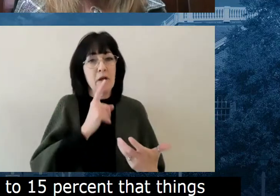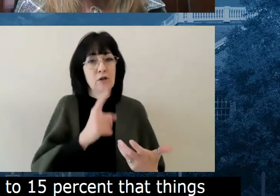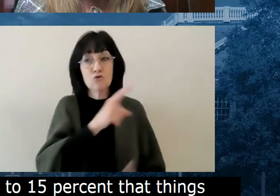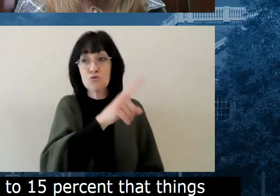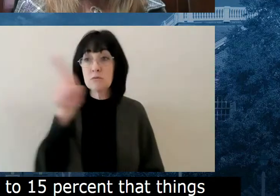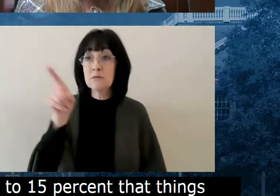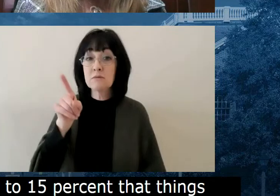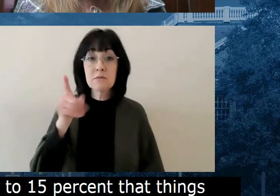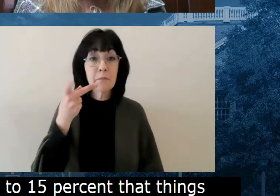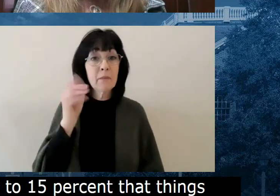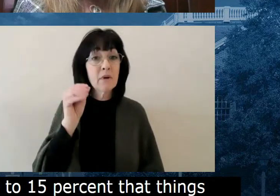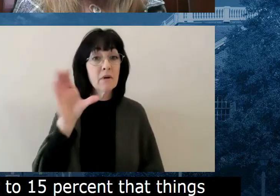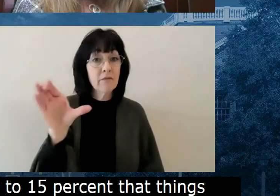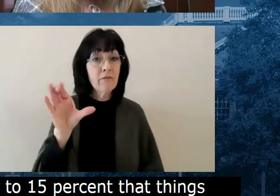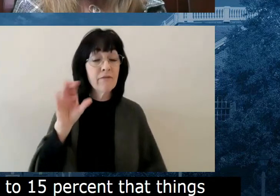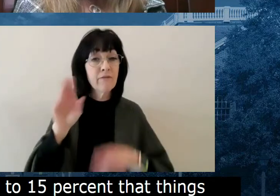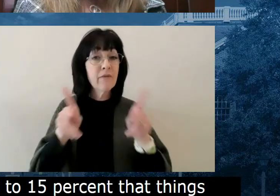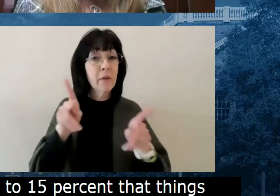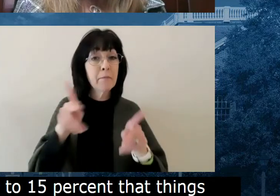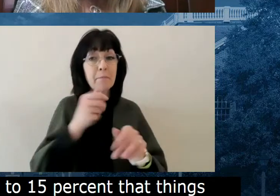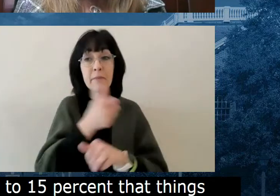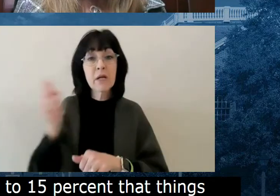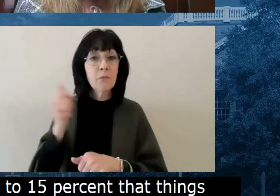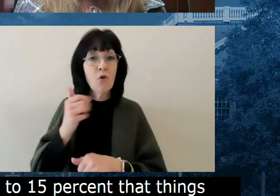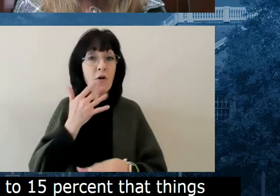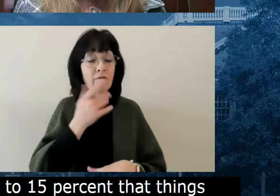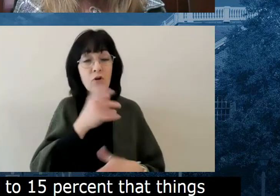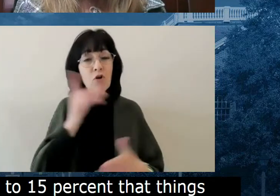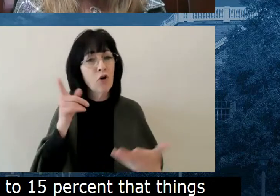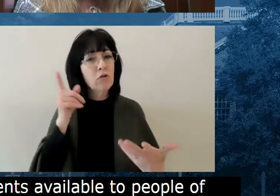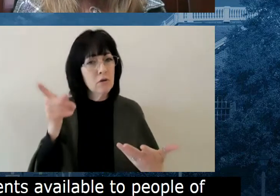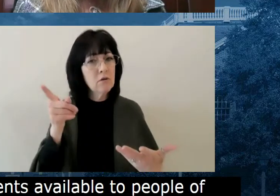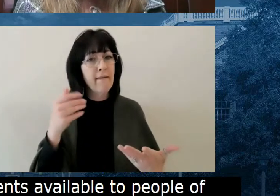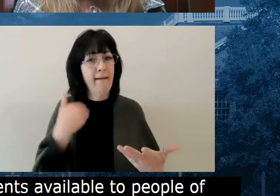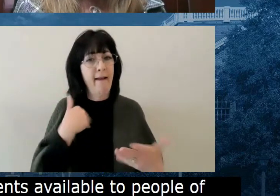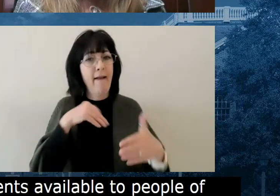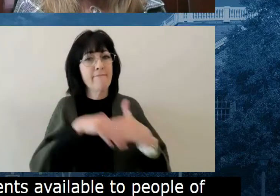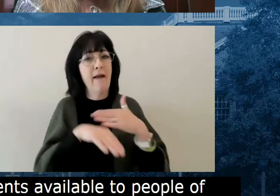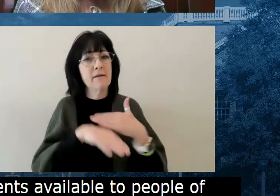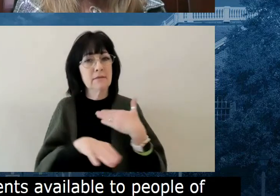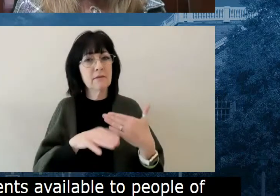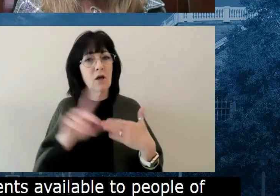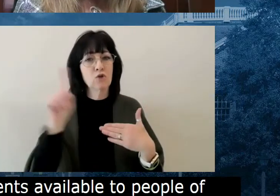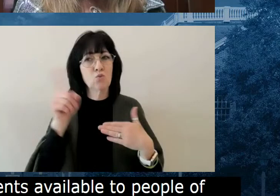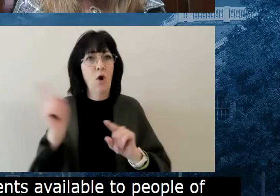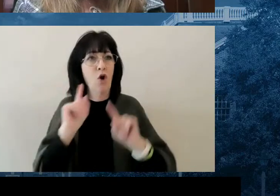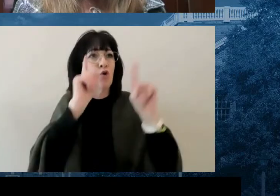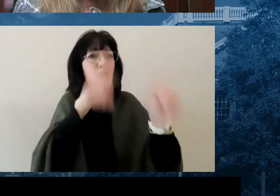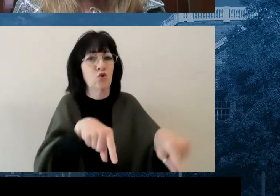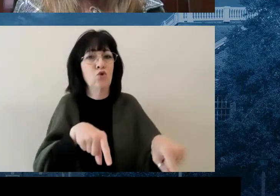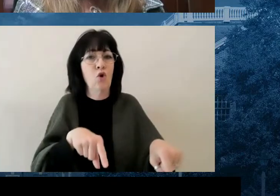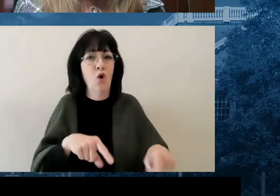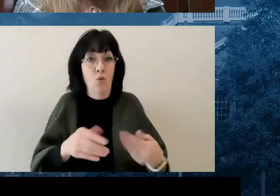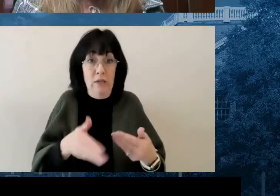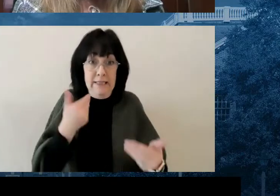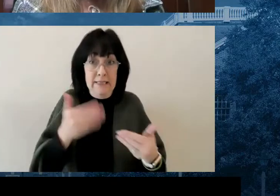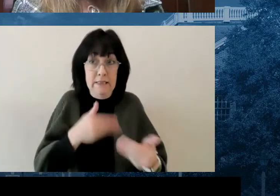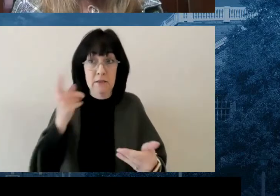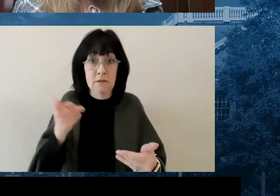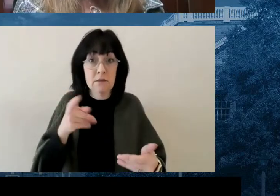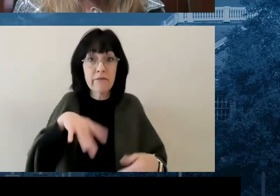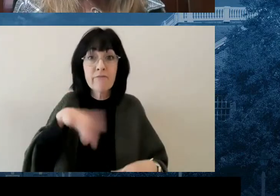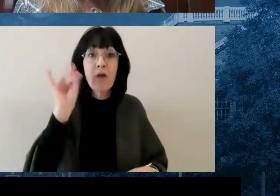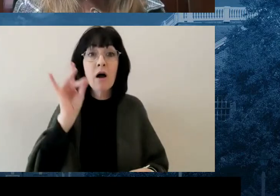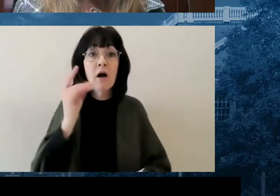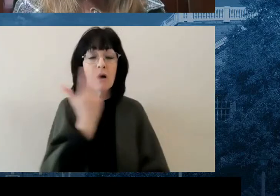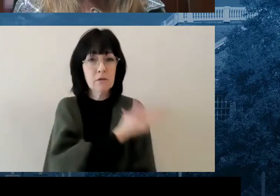vaccines, federal vaccines, going directly to the pharmacies themselves, and they don't have any outreach